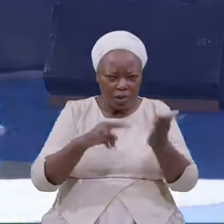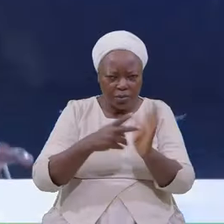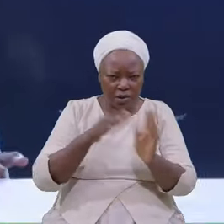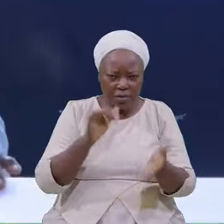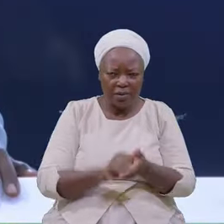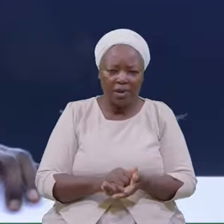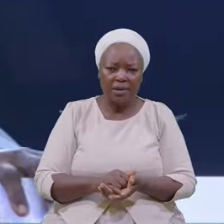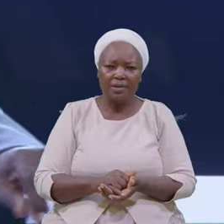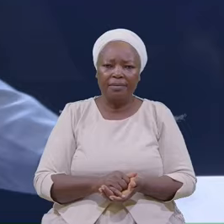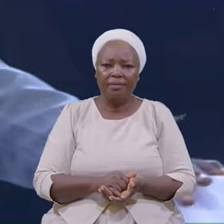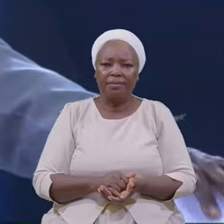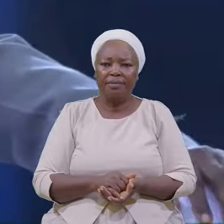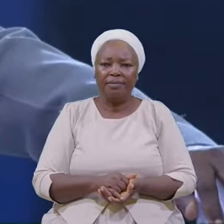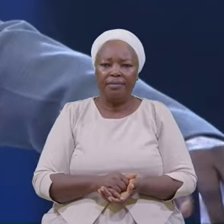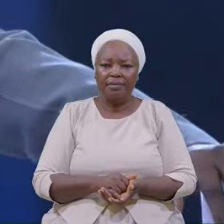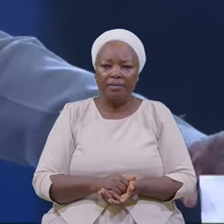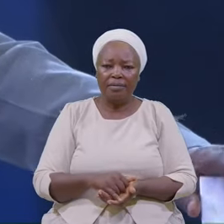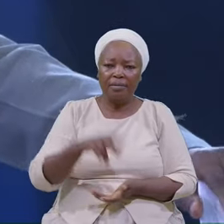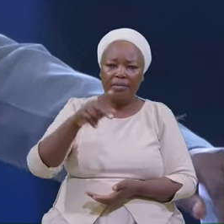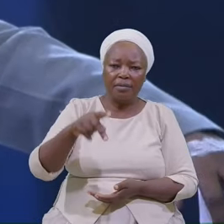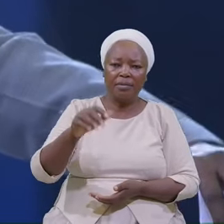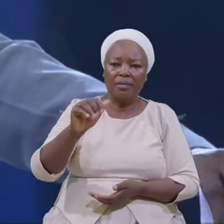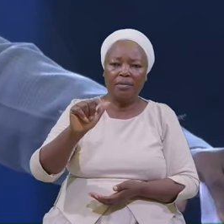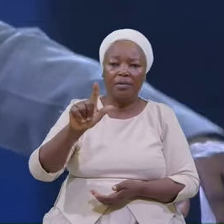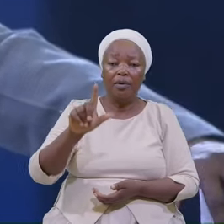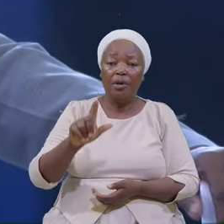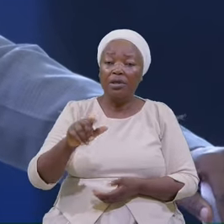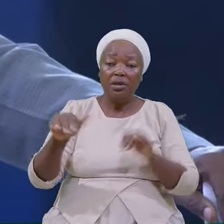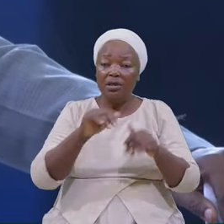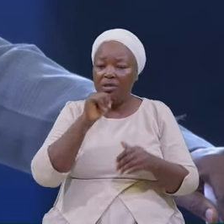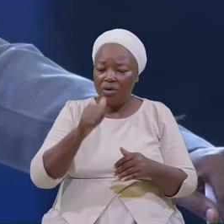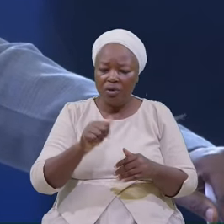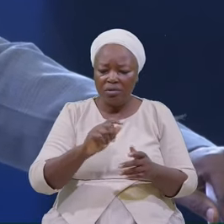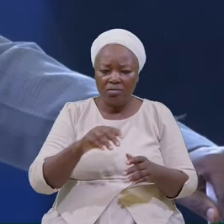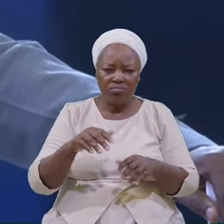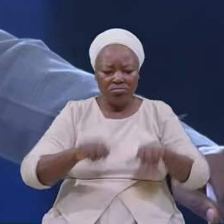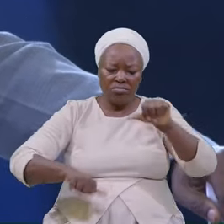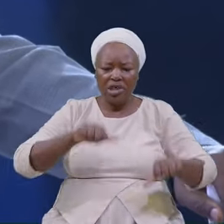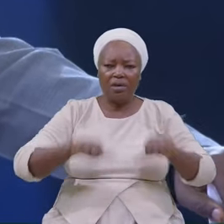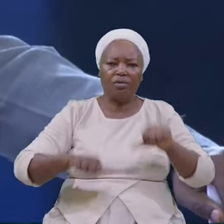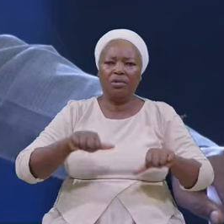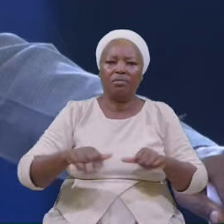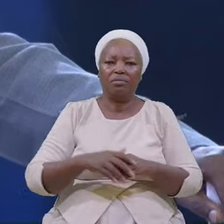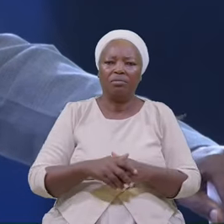indicate? Qu'est-ce que cela indique? Paul did not waver. Paul ne s'est